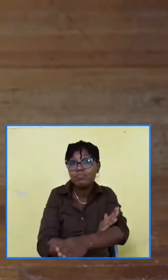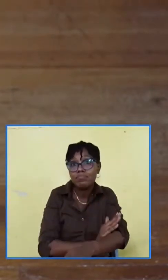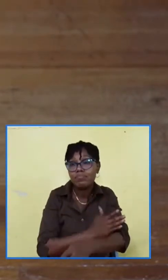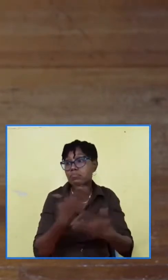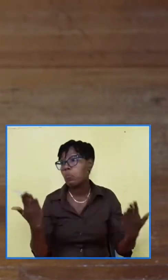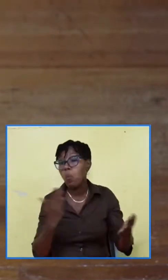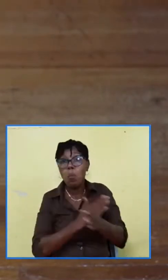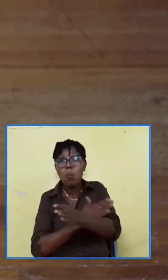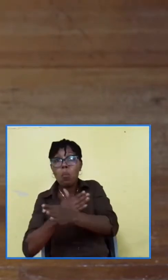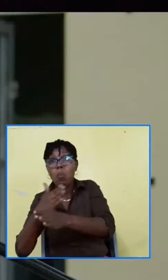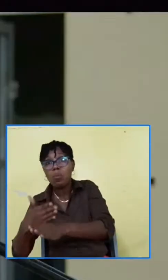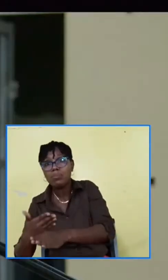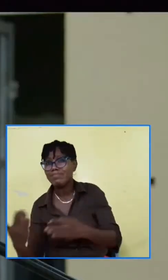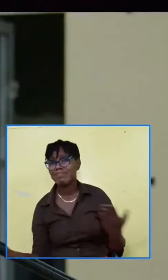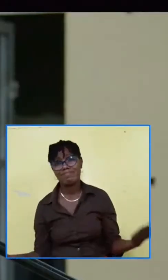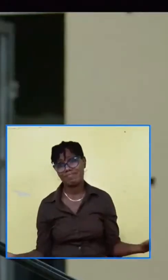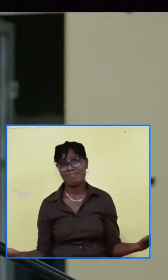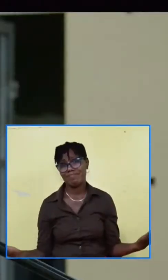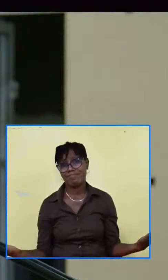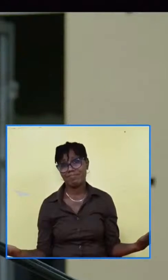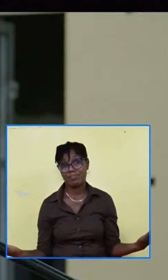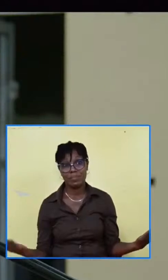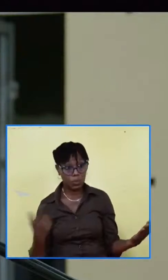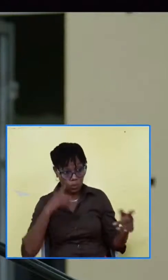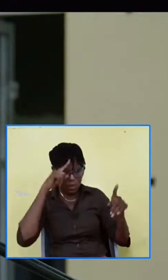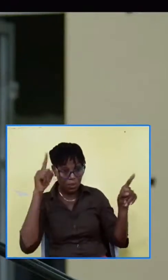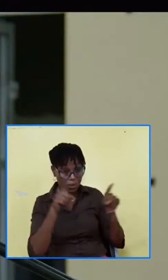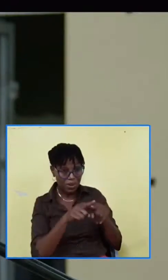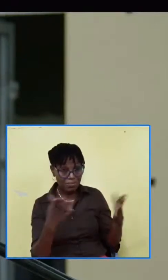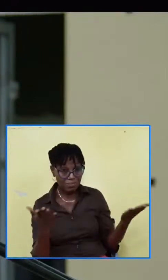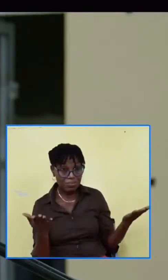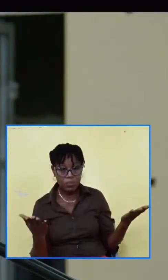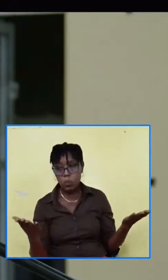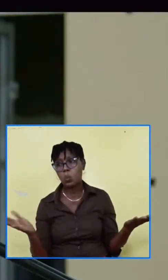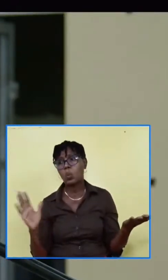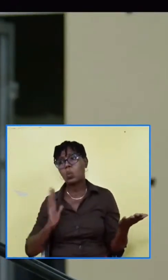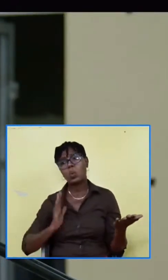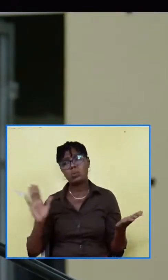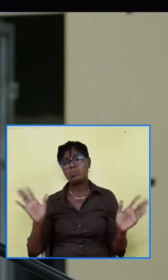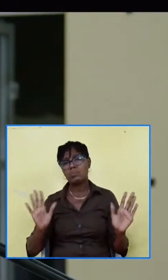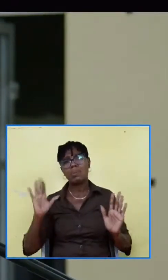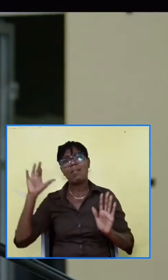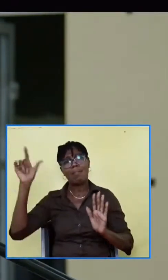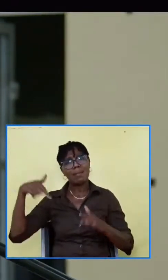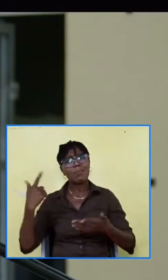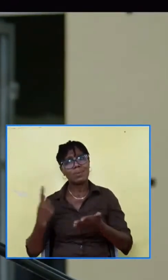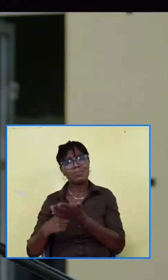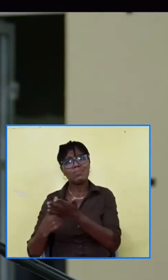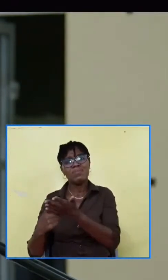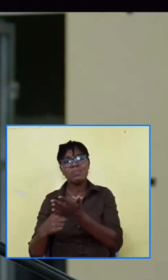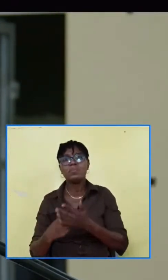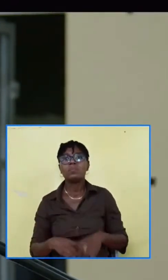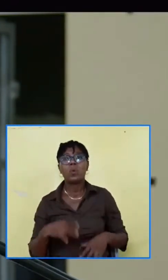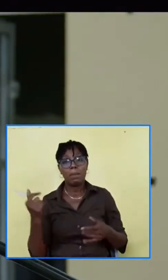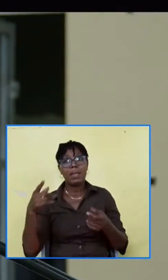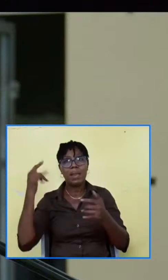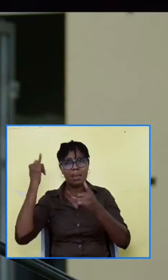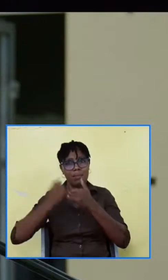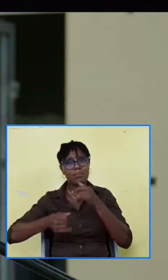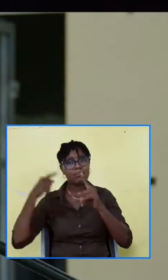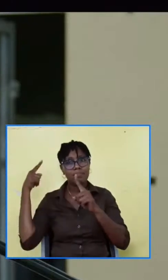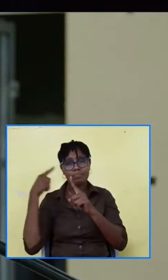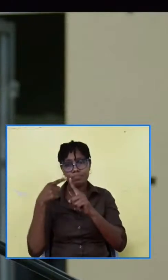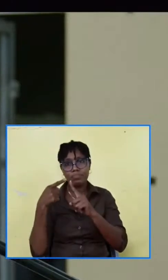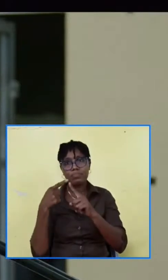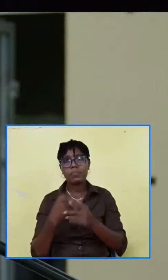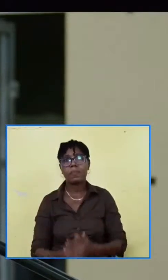We could disagree on that one. We will have that discussion on that stage rather than monopolize. So I get to my final point, which I guarantee is, because